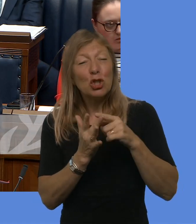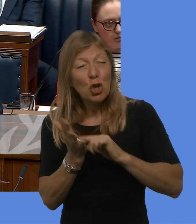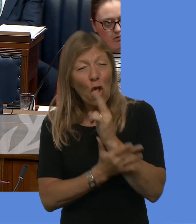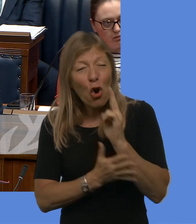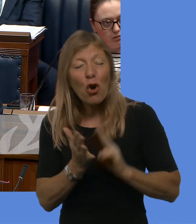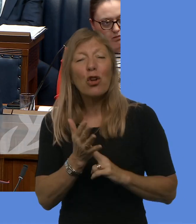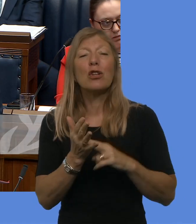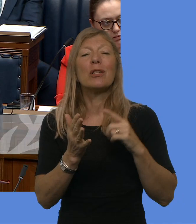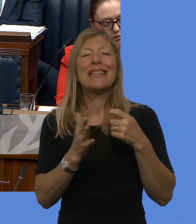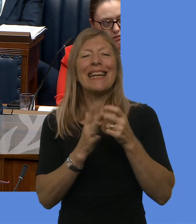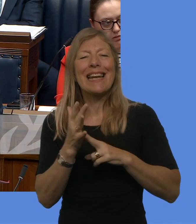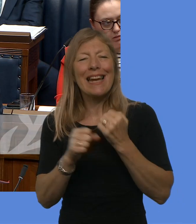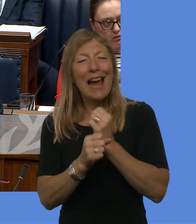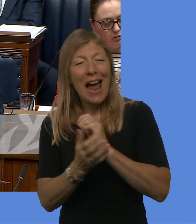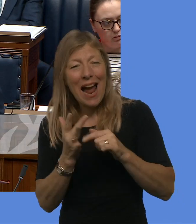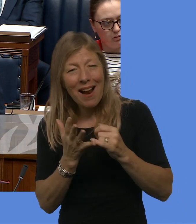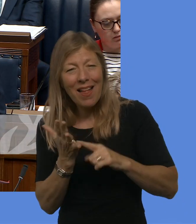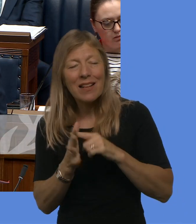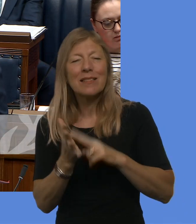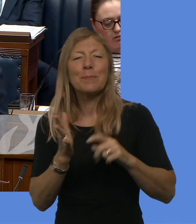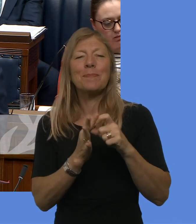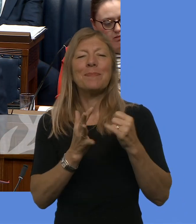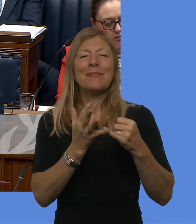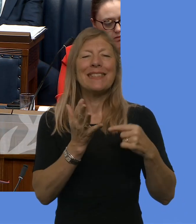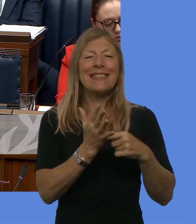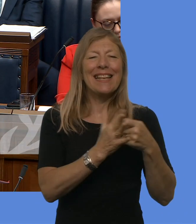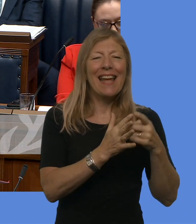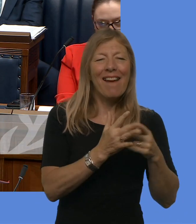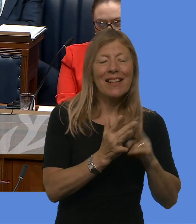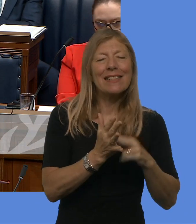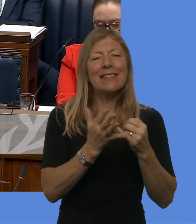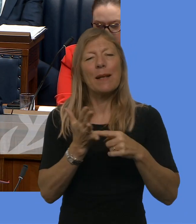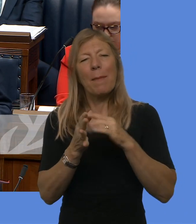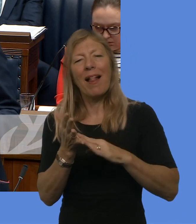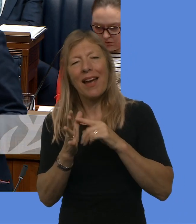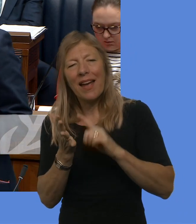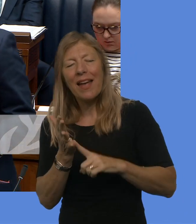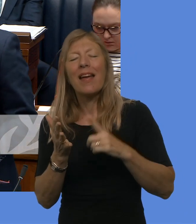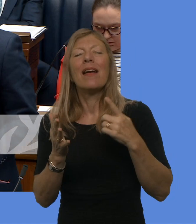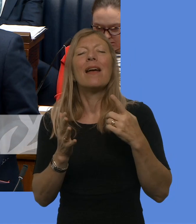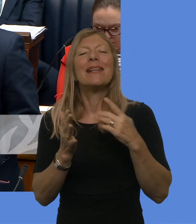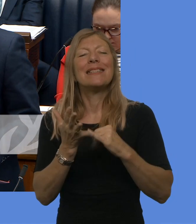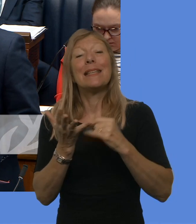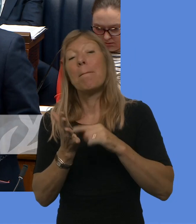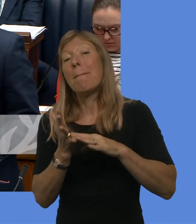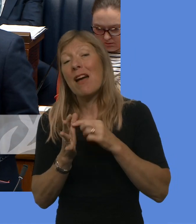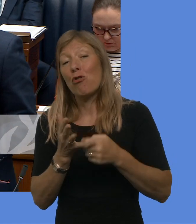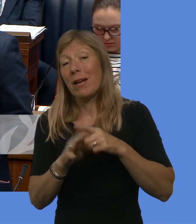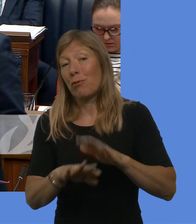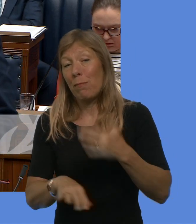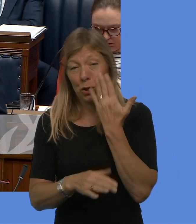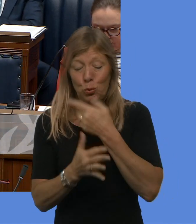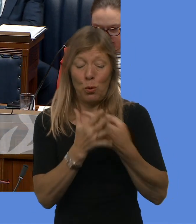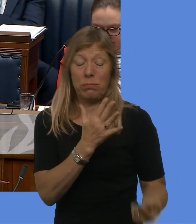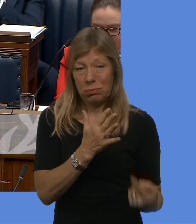in King Island, St Kevin's College, St Malachy's College, St Mary's Primary School in Bard. The budget